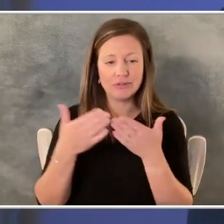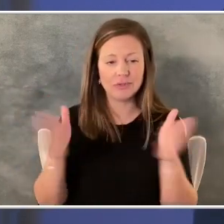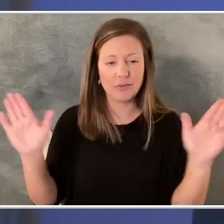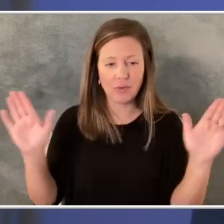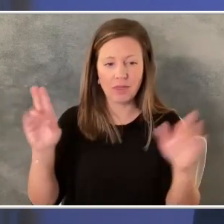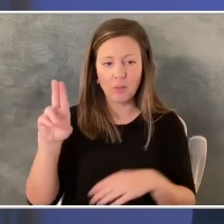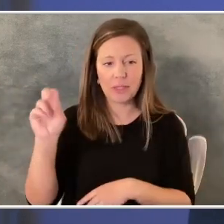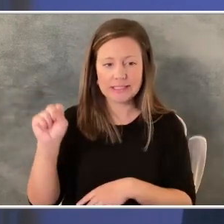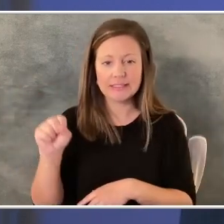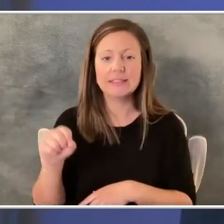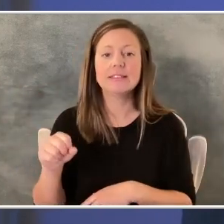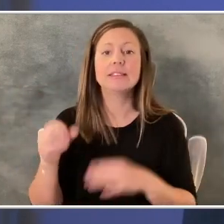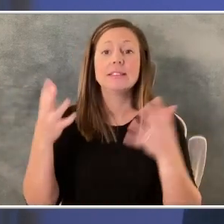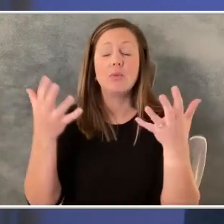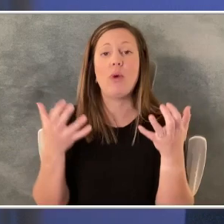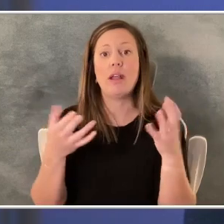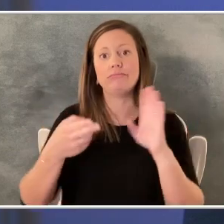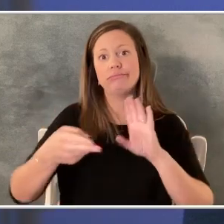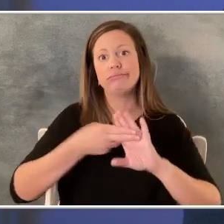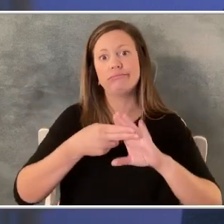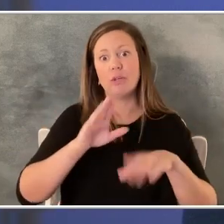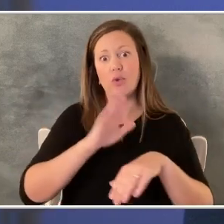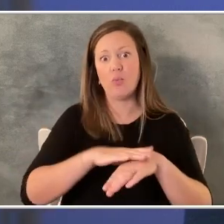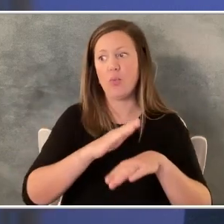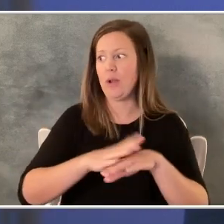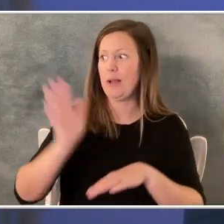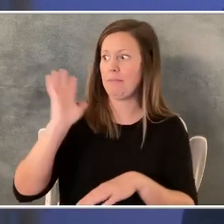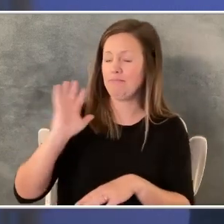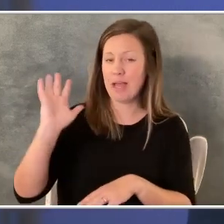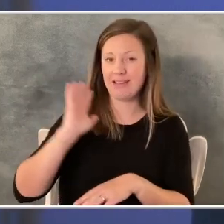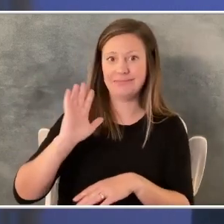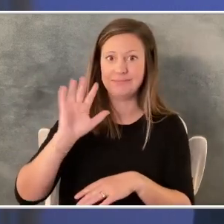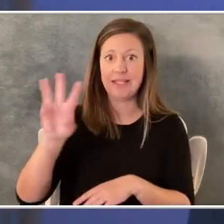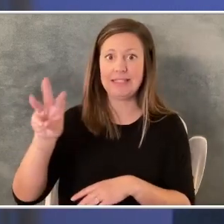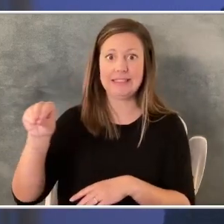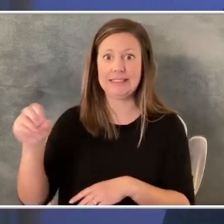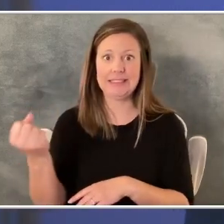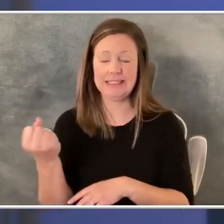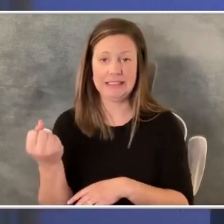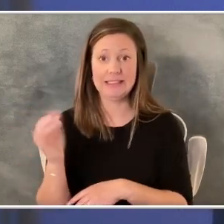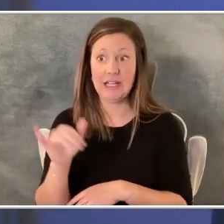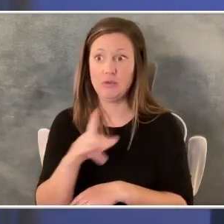I was a teenager in the 60s. That was a big deal.